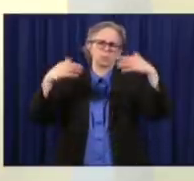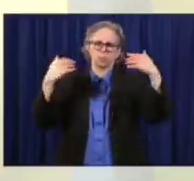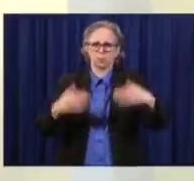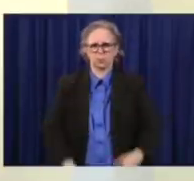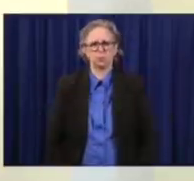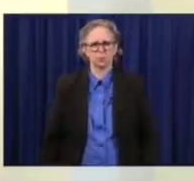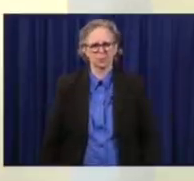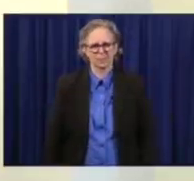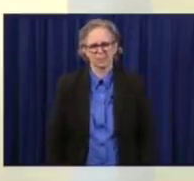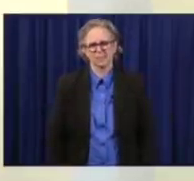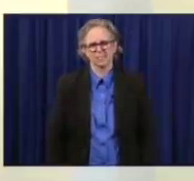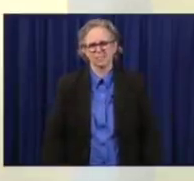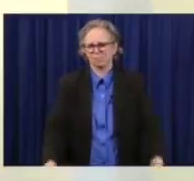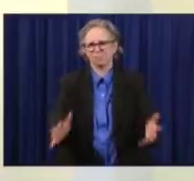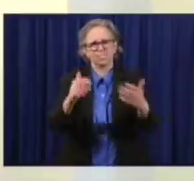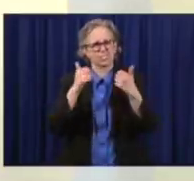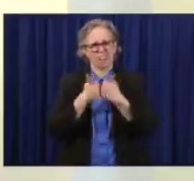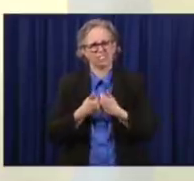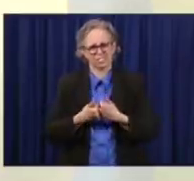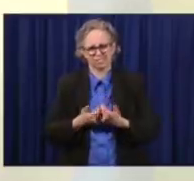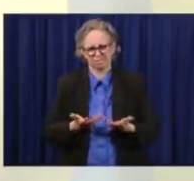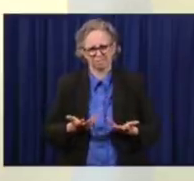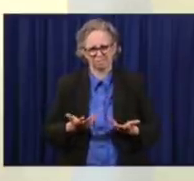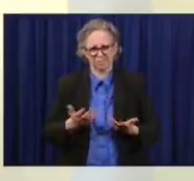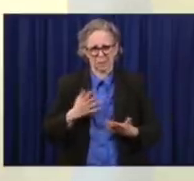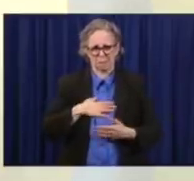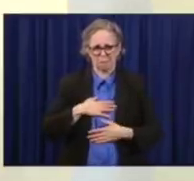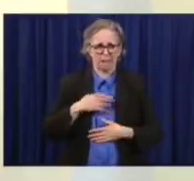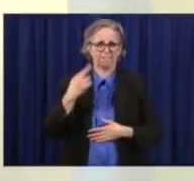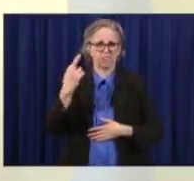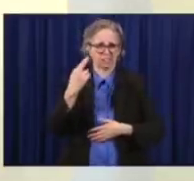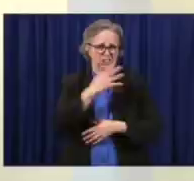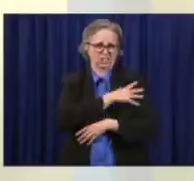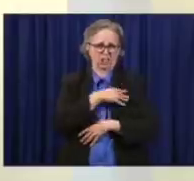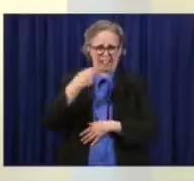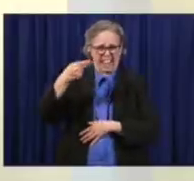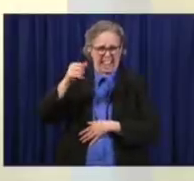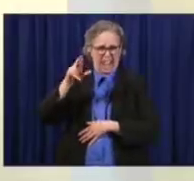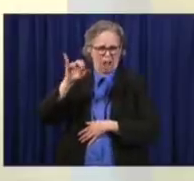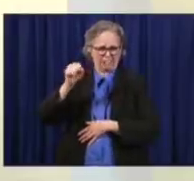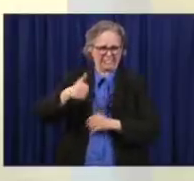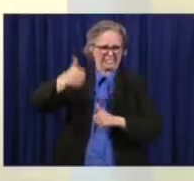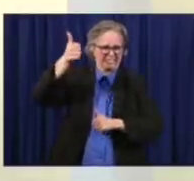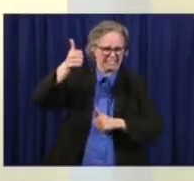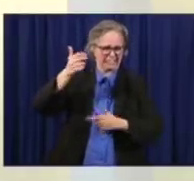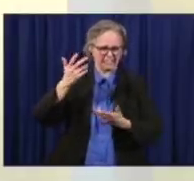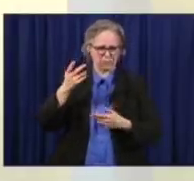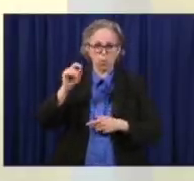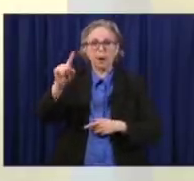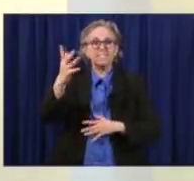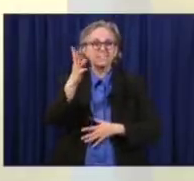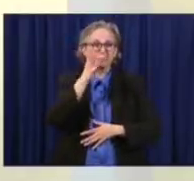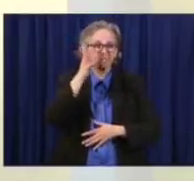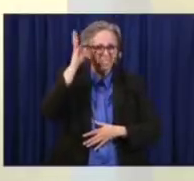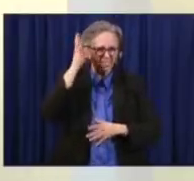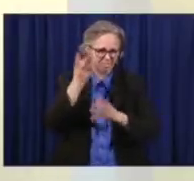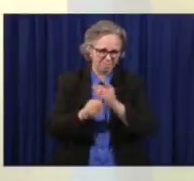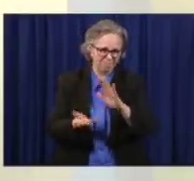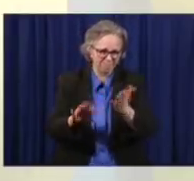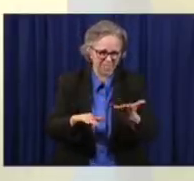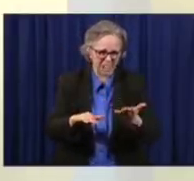my dear friend, General Harris, lost a parent. My best friend, Jackie, lost her